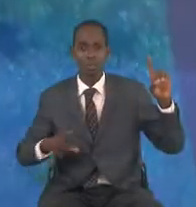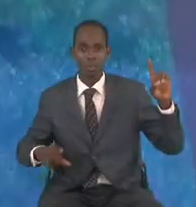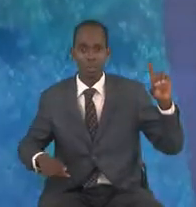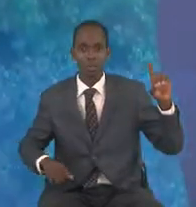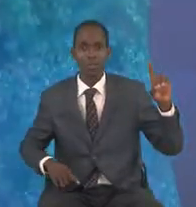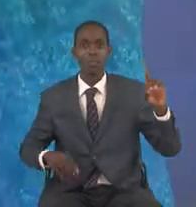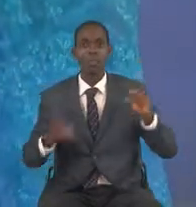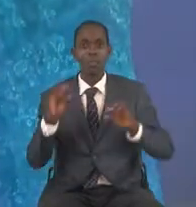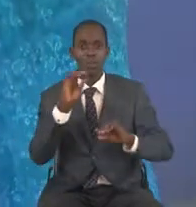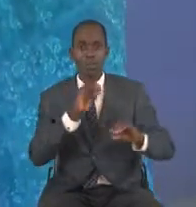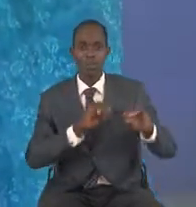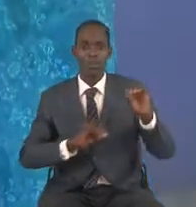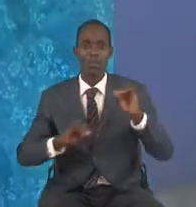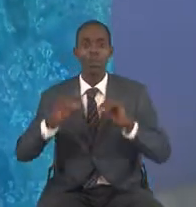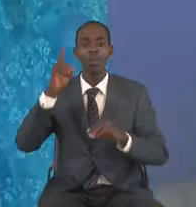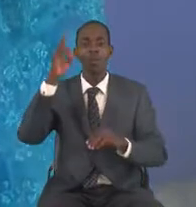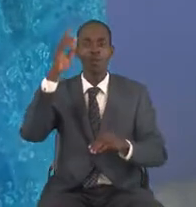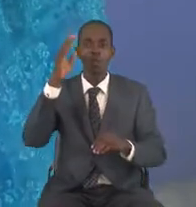Oh